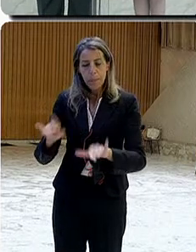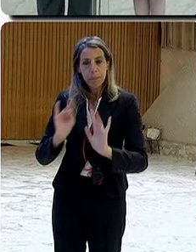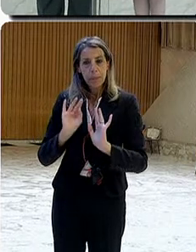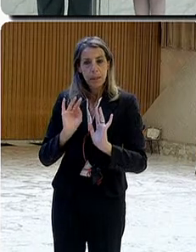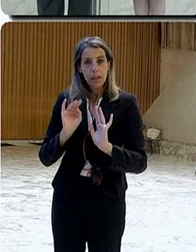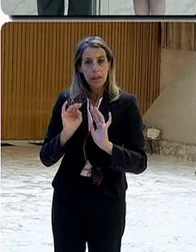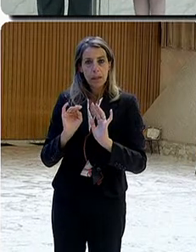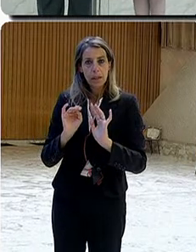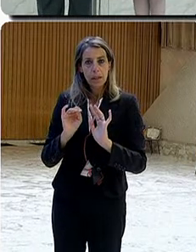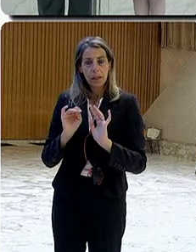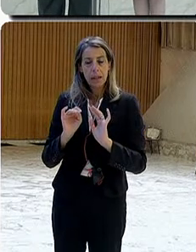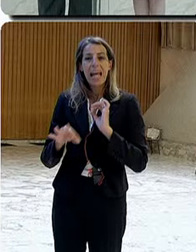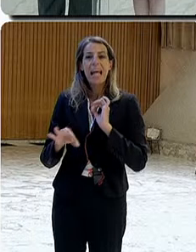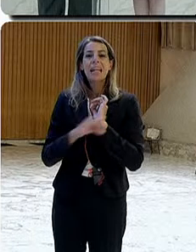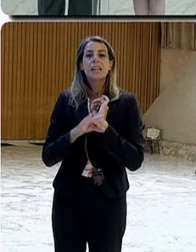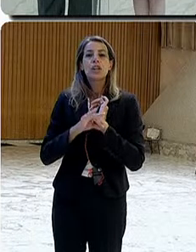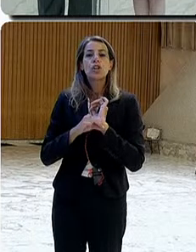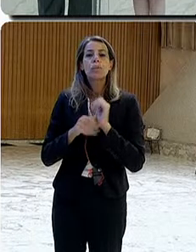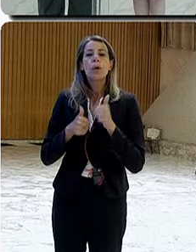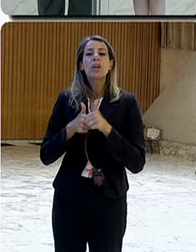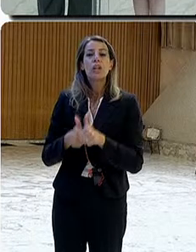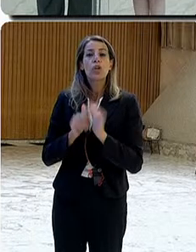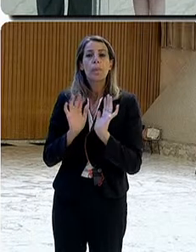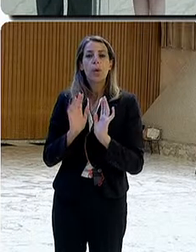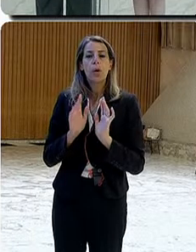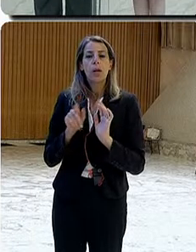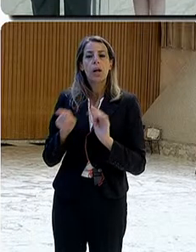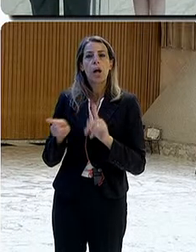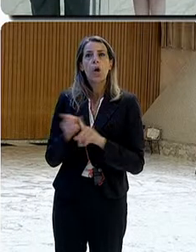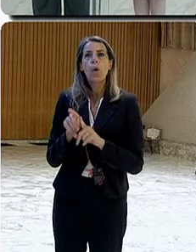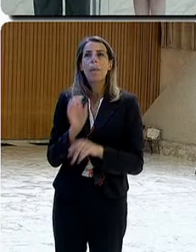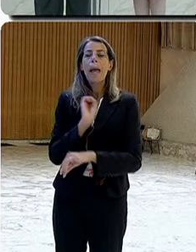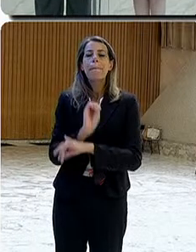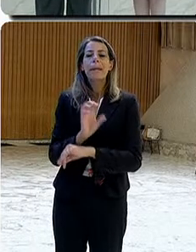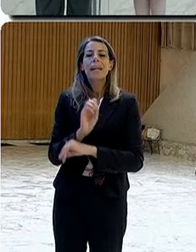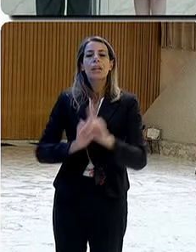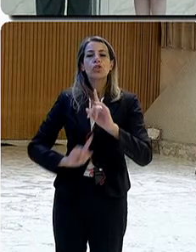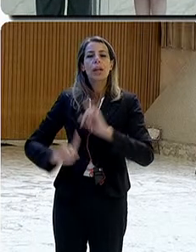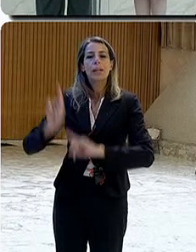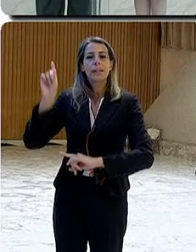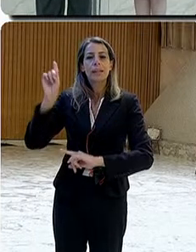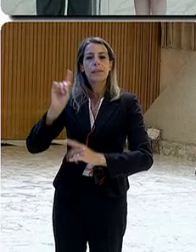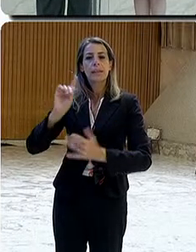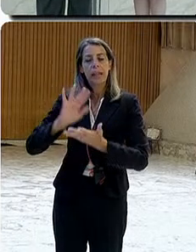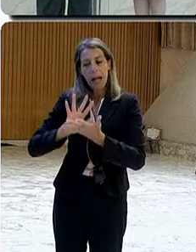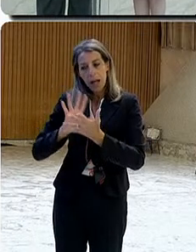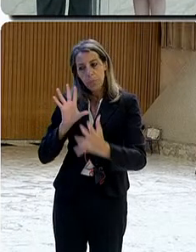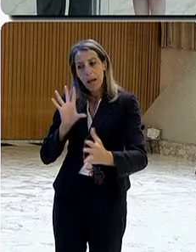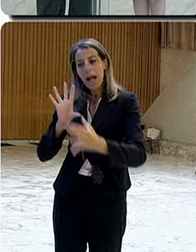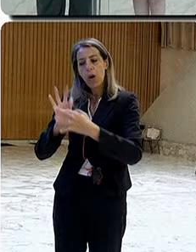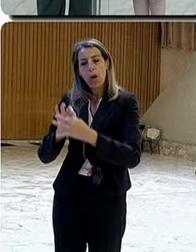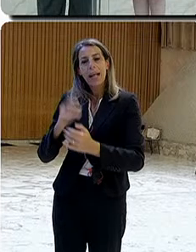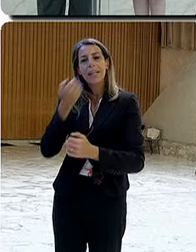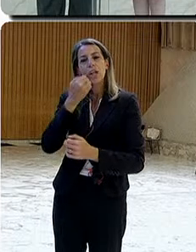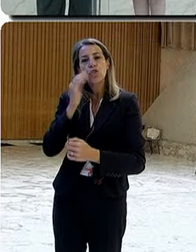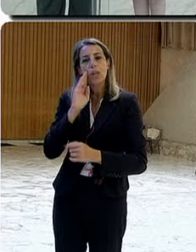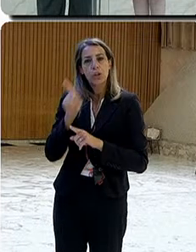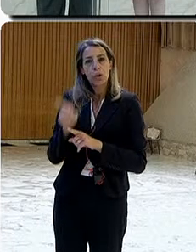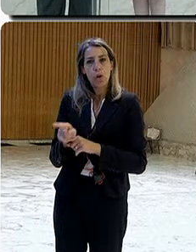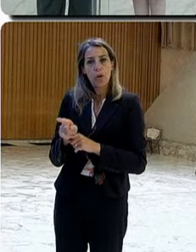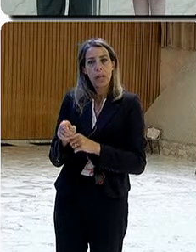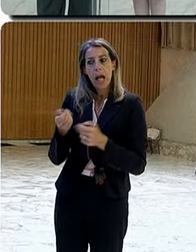divine pedagogy applied to parenting. It helps parents claim their children's hearts for Christ and gives parents